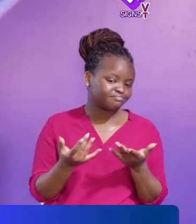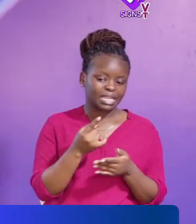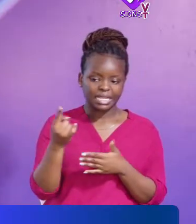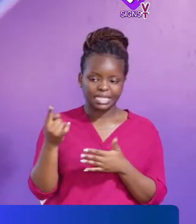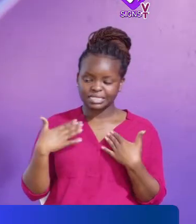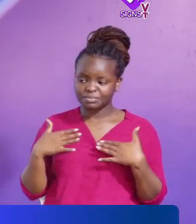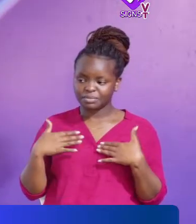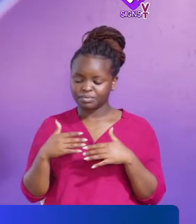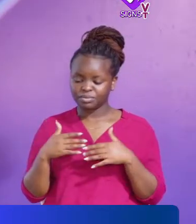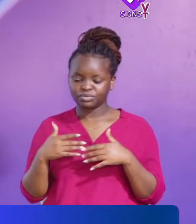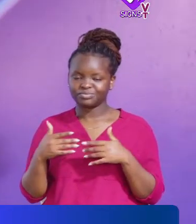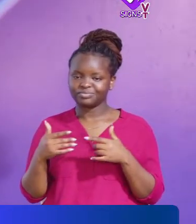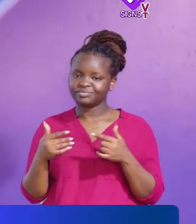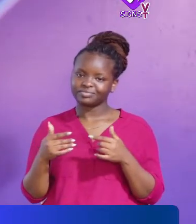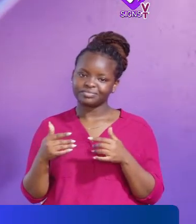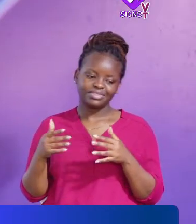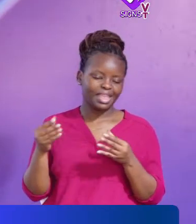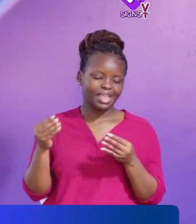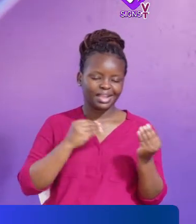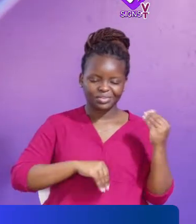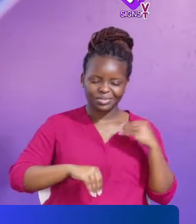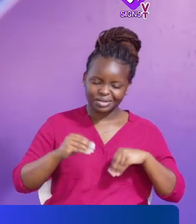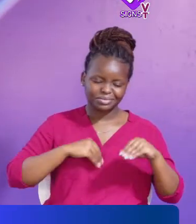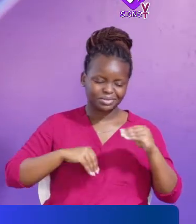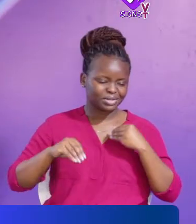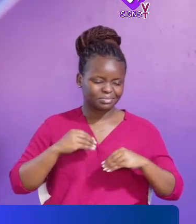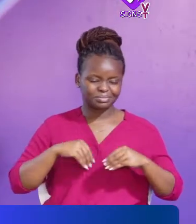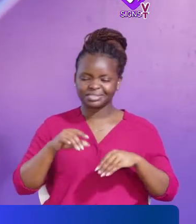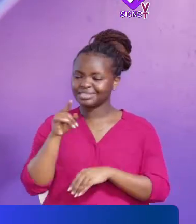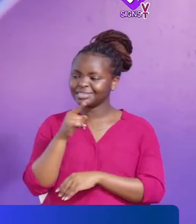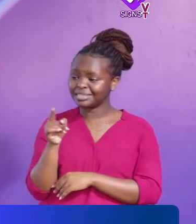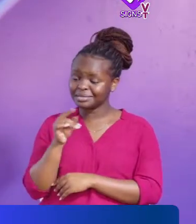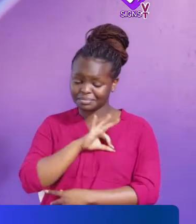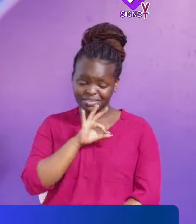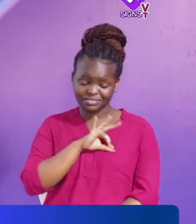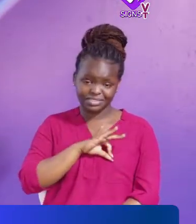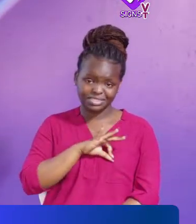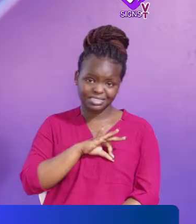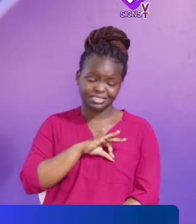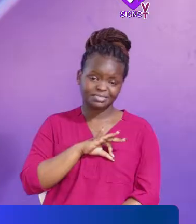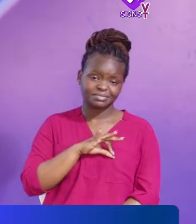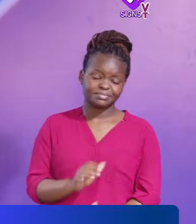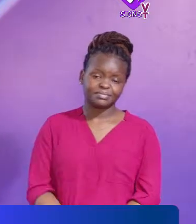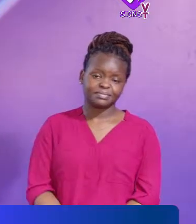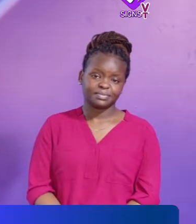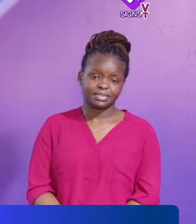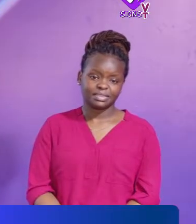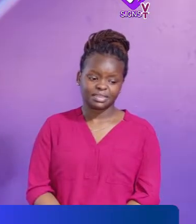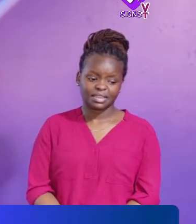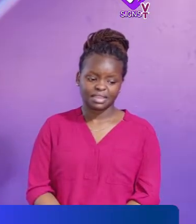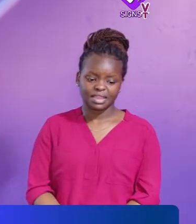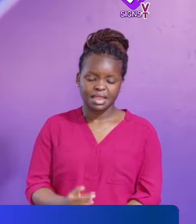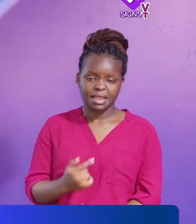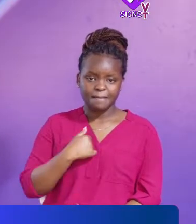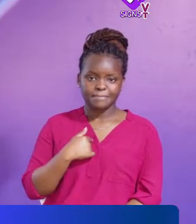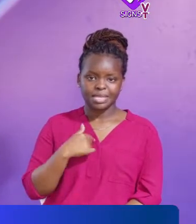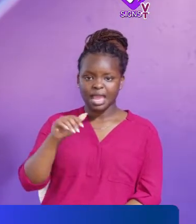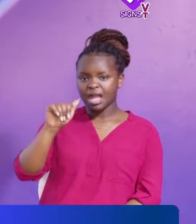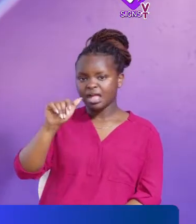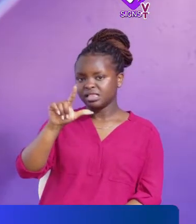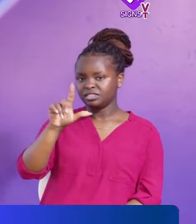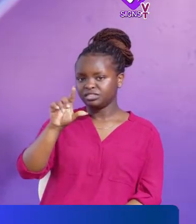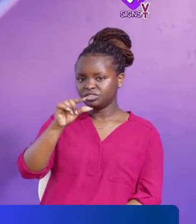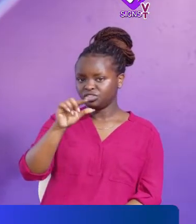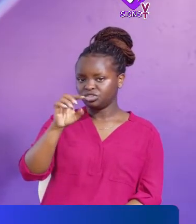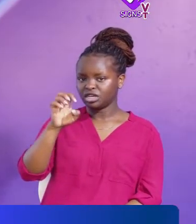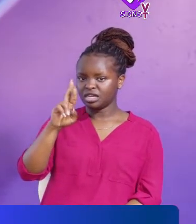country against us. And they are beneficiaries. I give you another story. Let me leave Kenya so that people don't think I have an issue. I was in Nigeria.